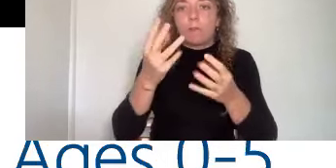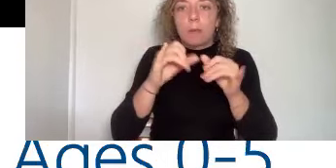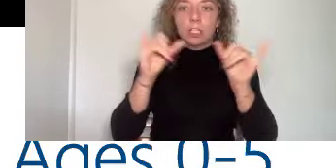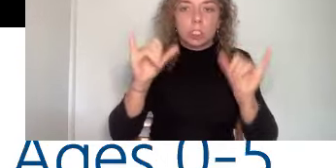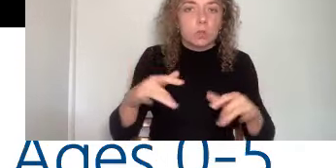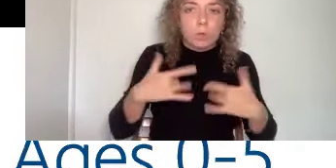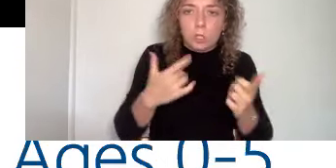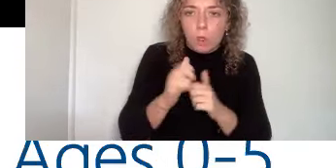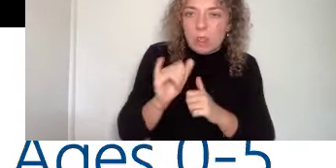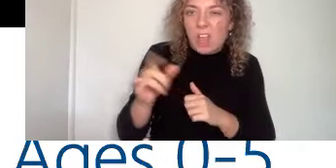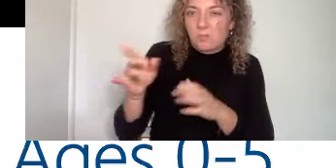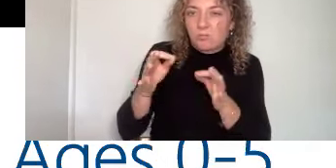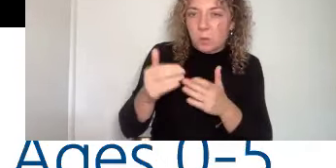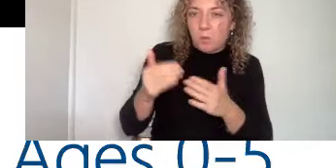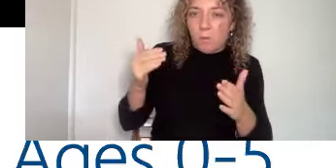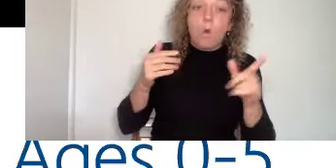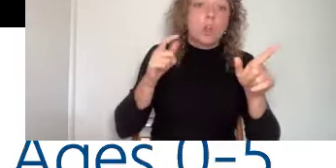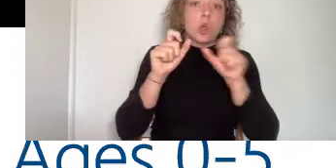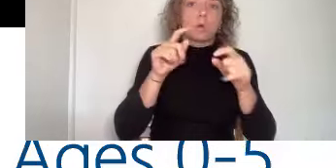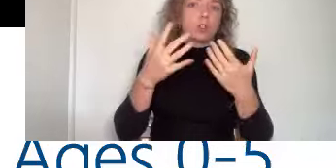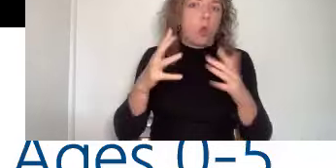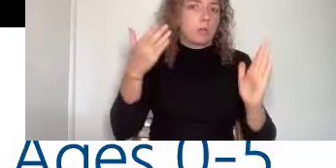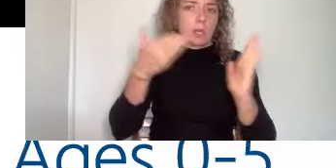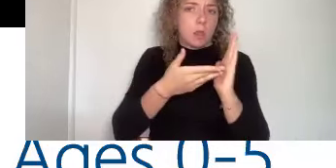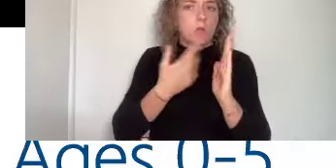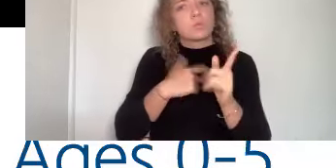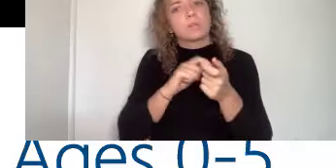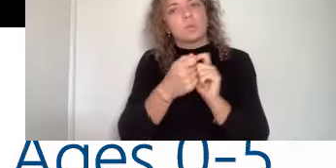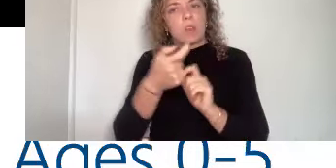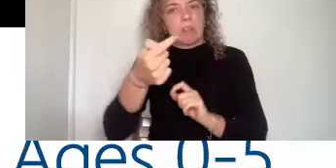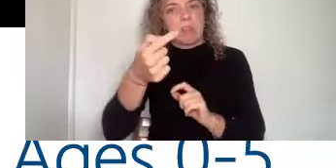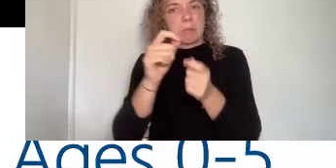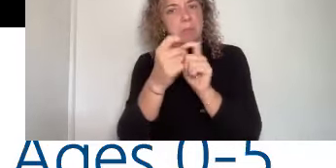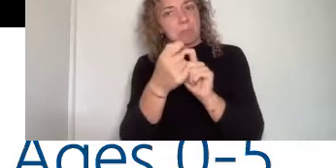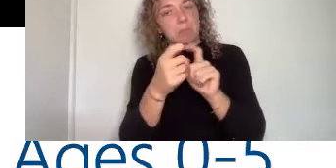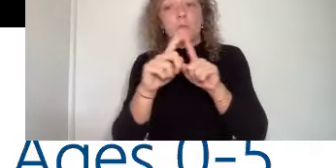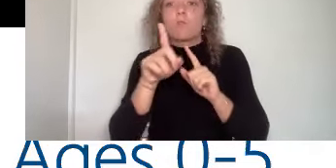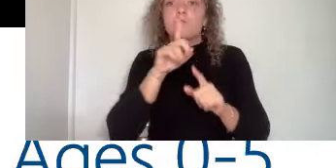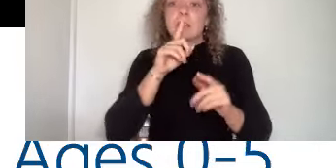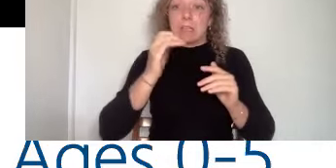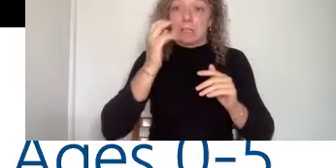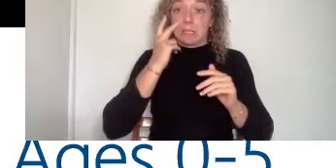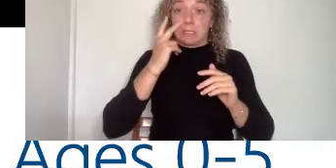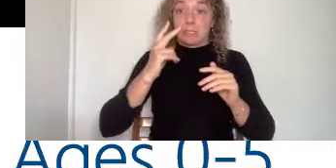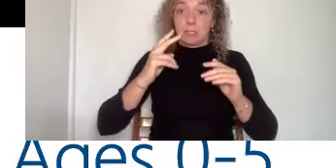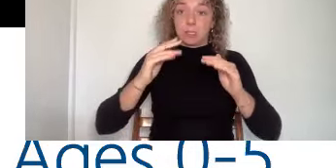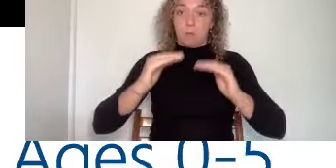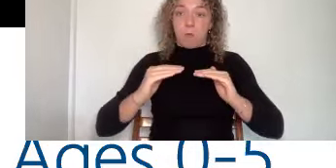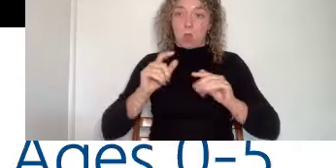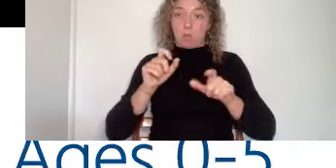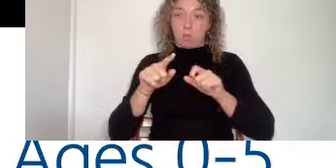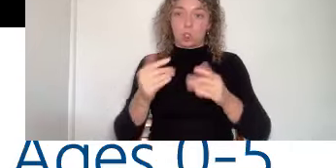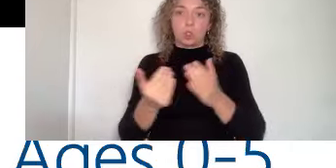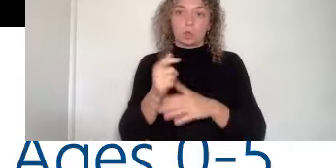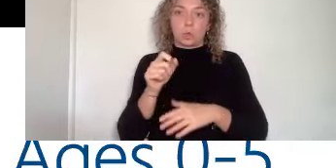And so these questions have already lived there. We've tweaked them just a little bit, but the bottom questions are our new questions. So